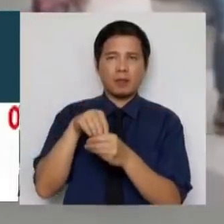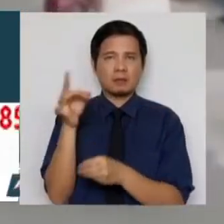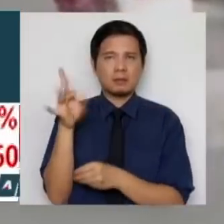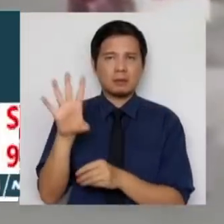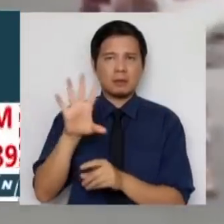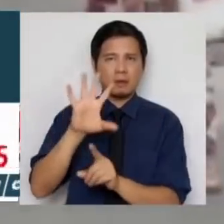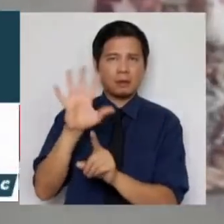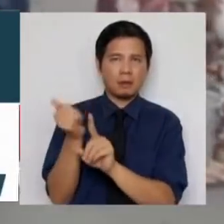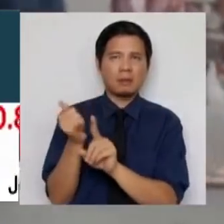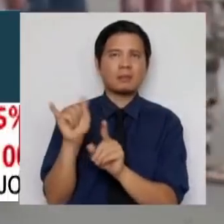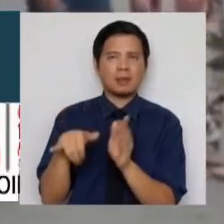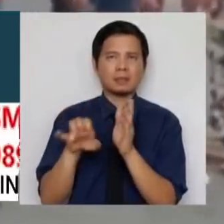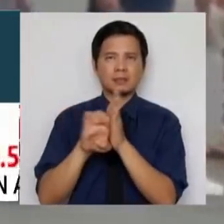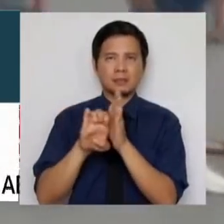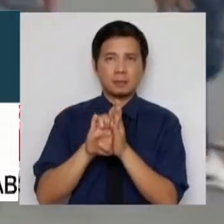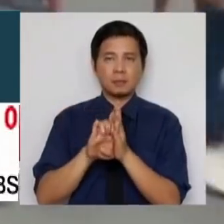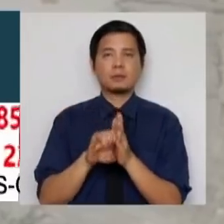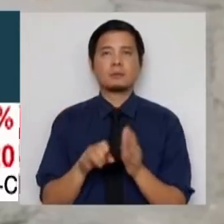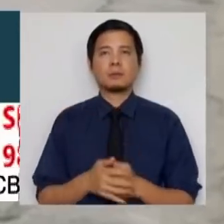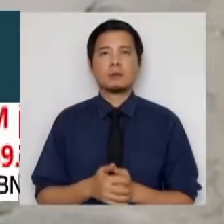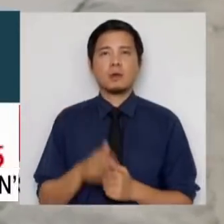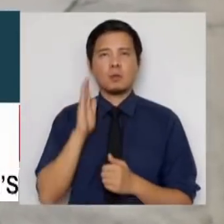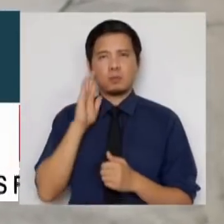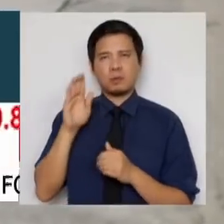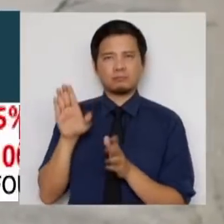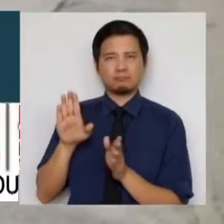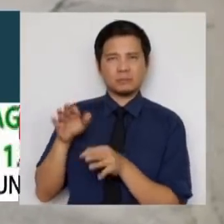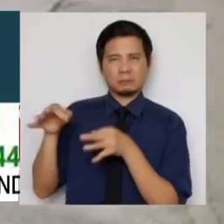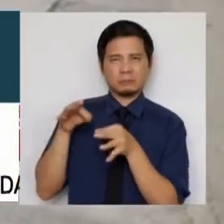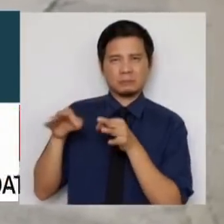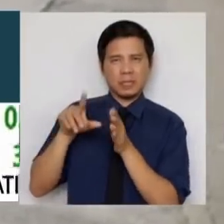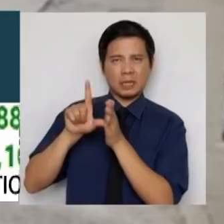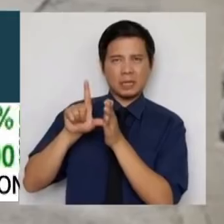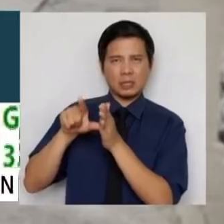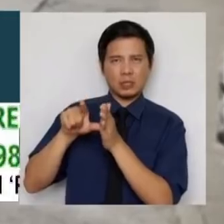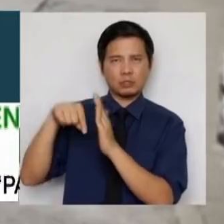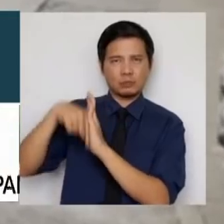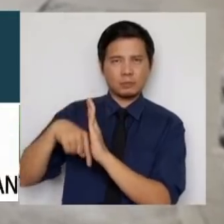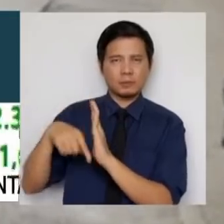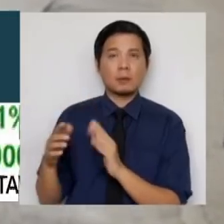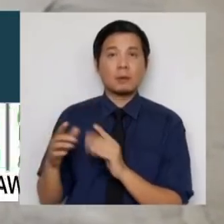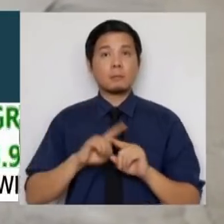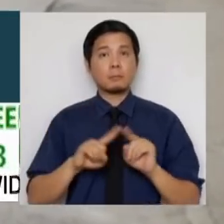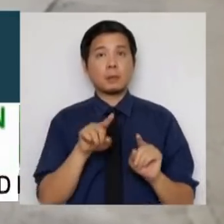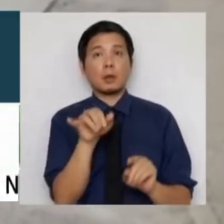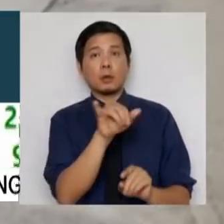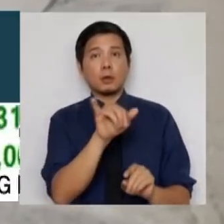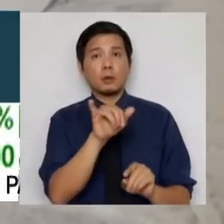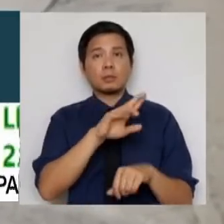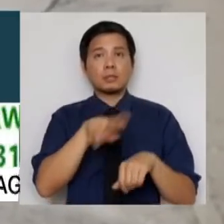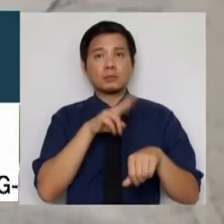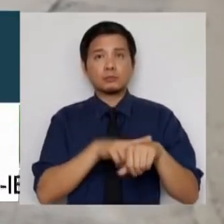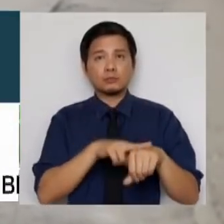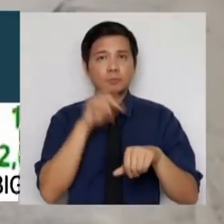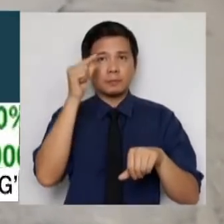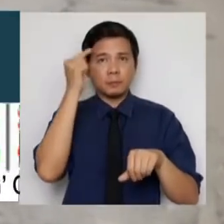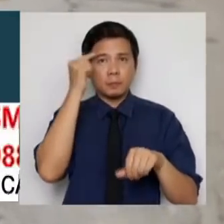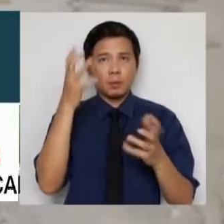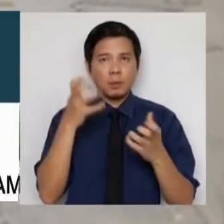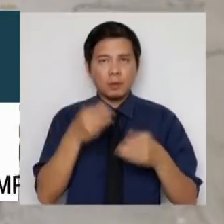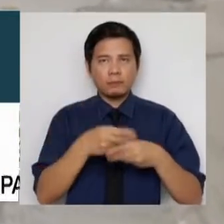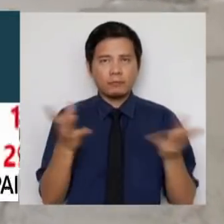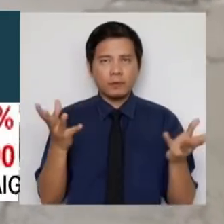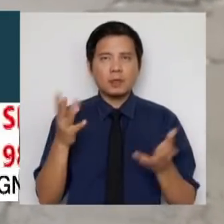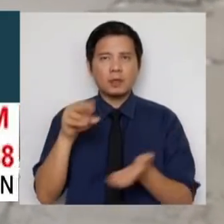one issue, and I'll go back to that later. No? But second also is the fact that the national government wants us to finish giving ayuda